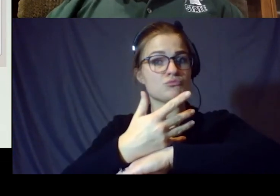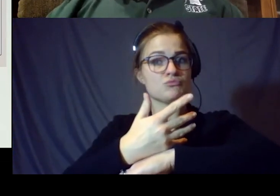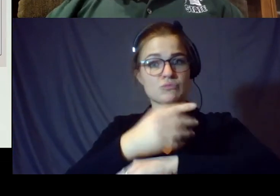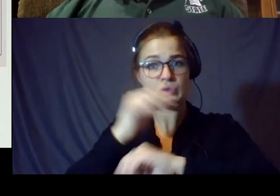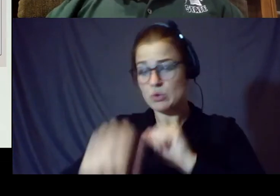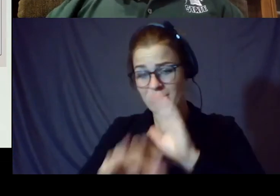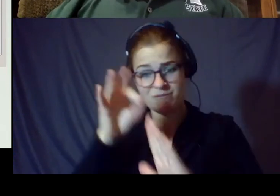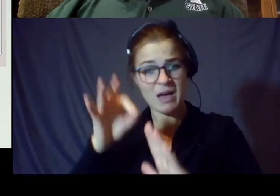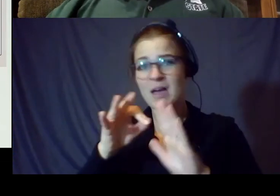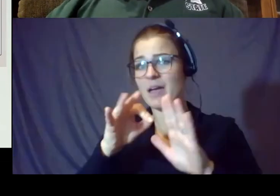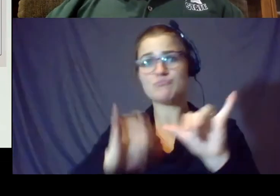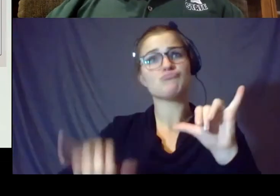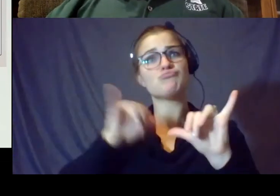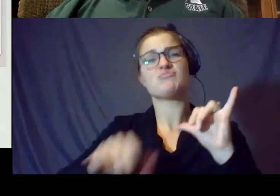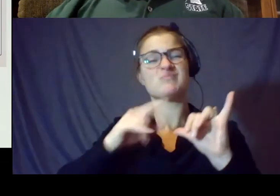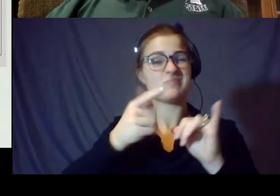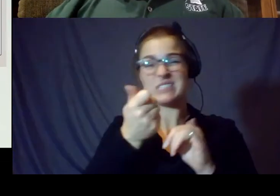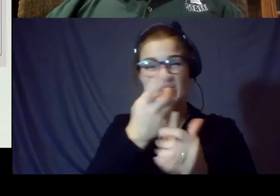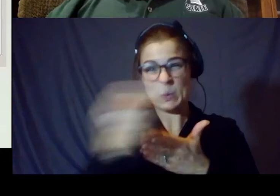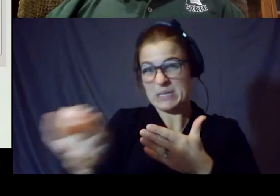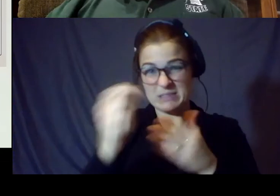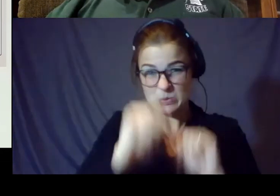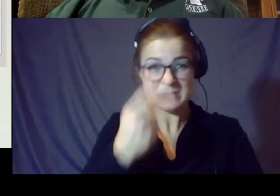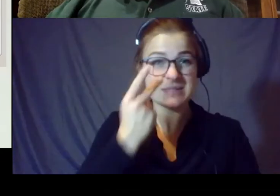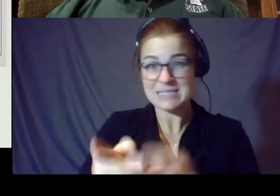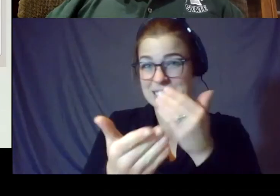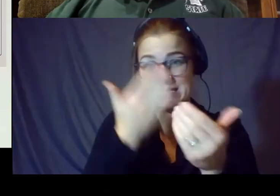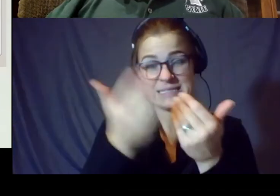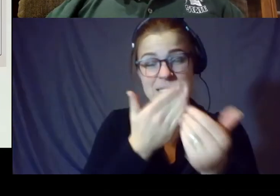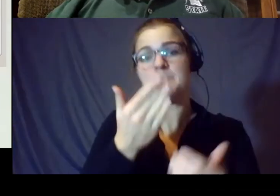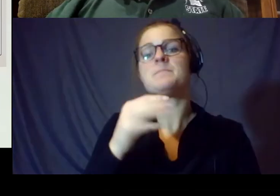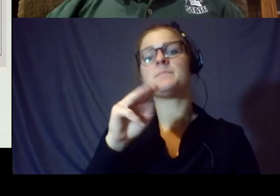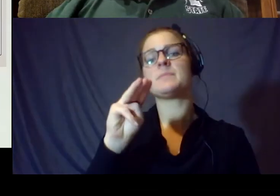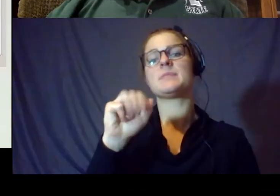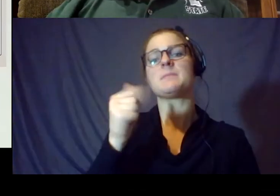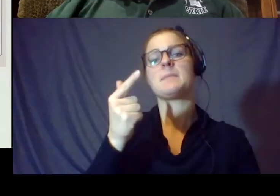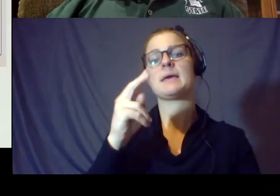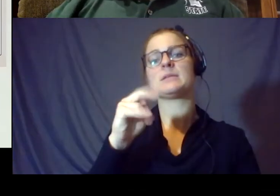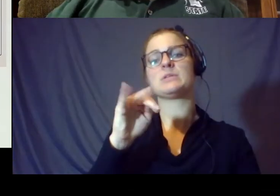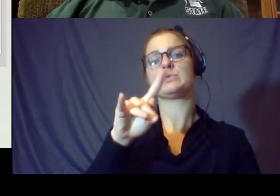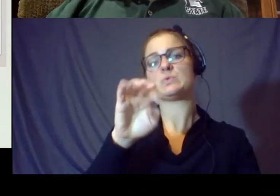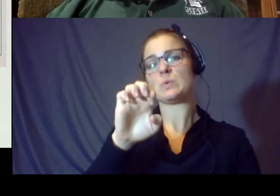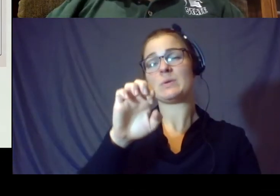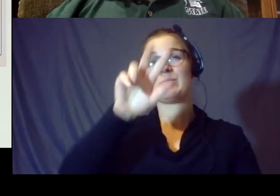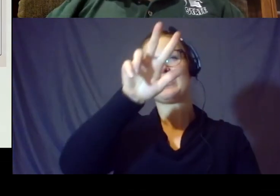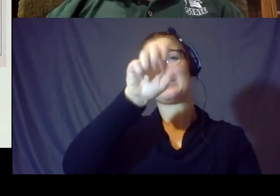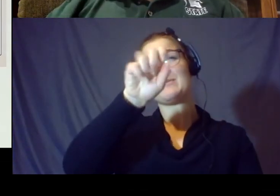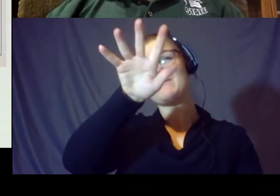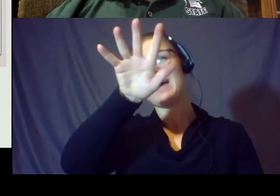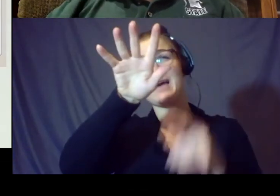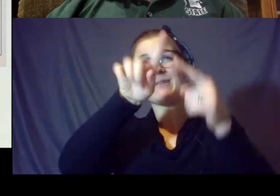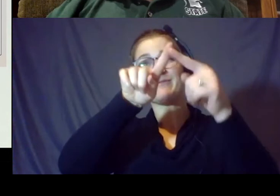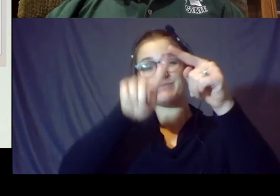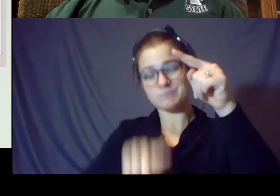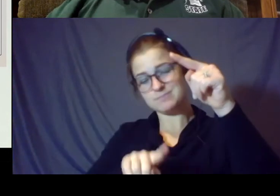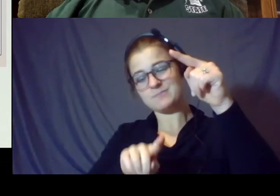weeks, okay? The magnitude range, 3.5 at the high end to about not quite 4.5 at the